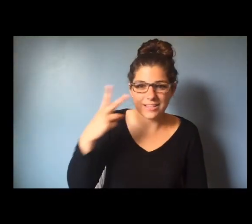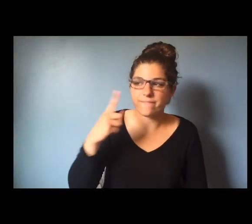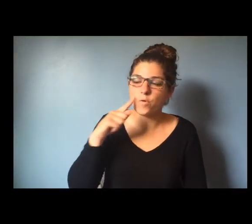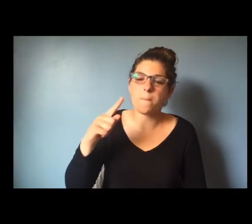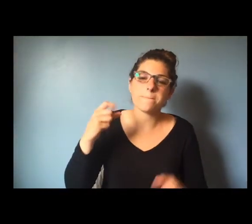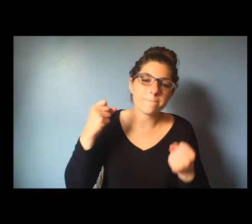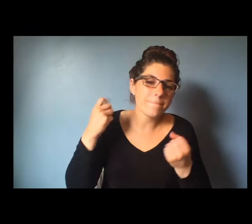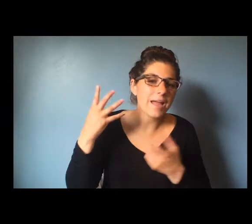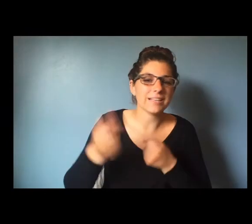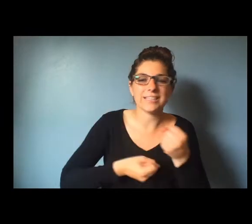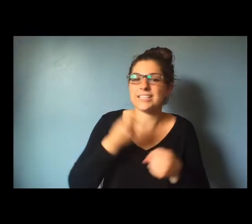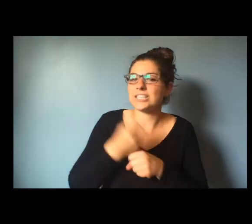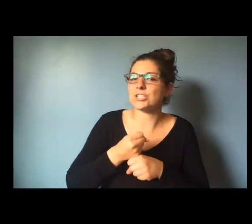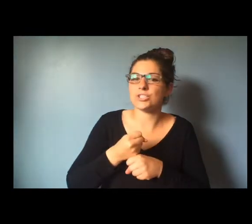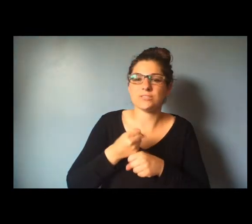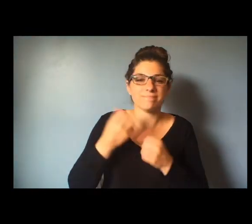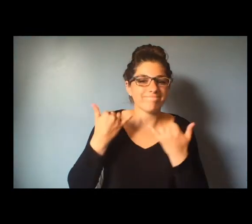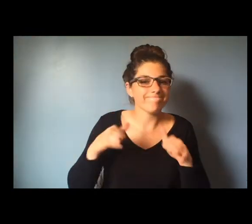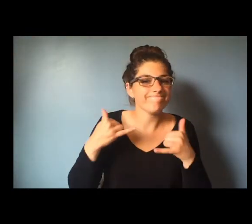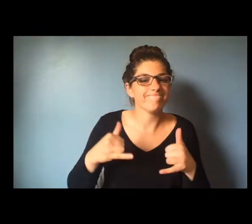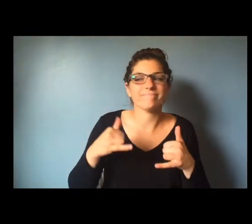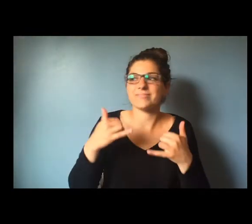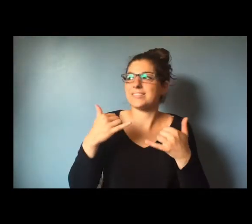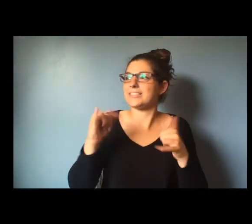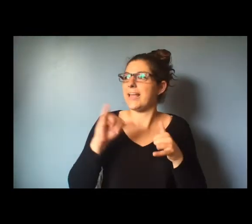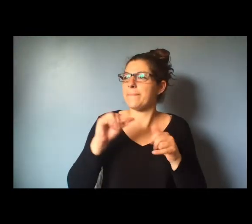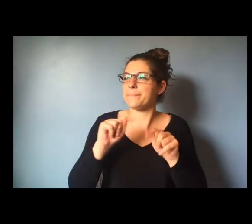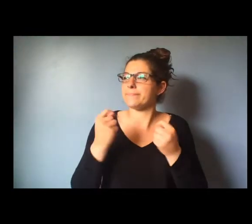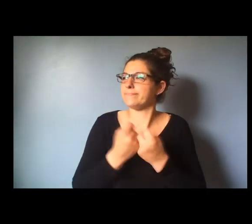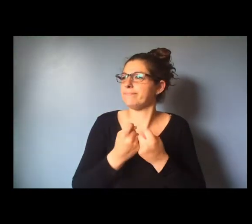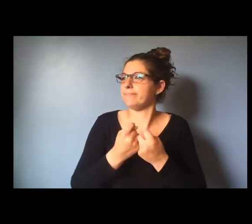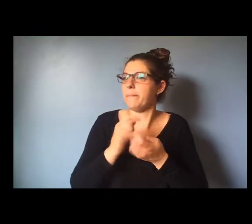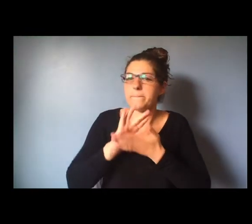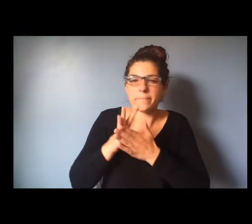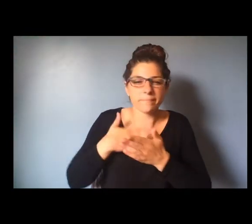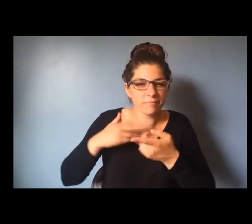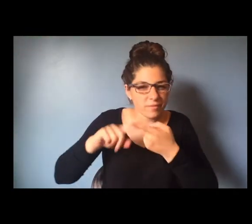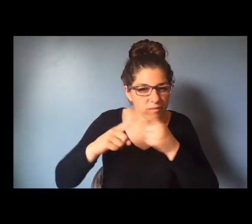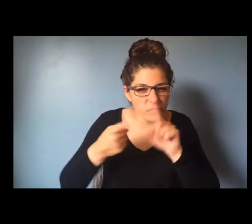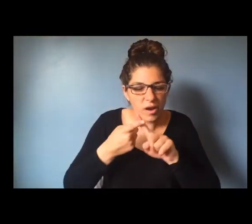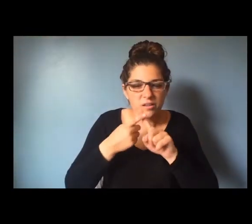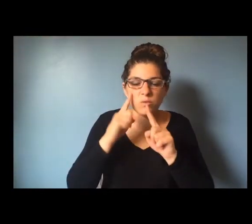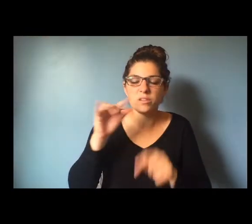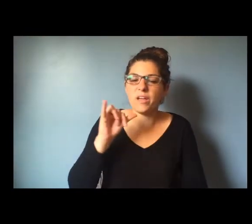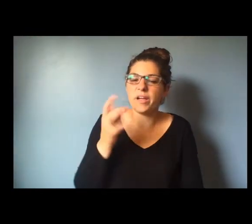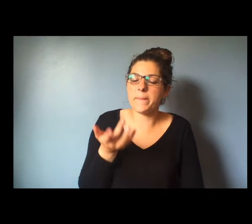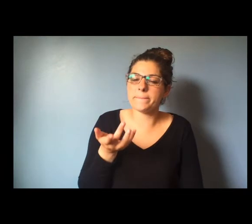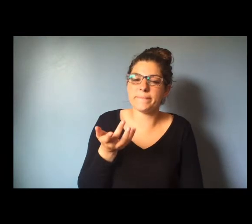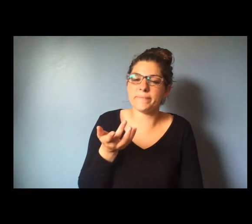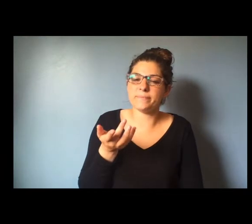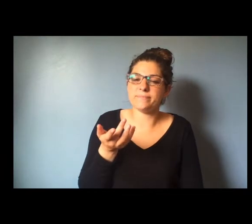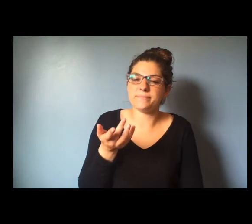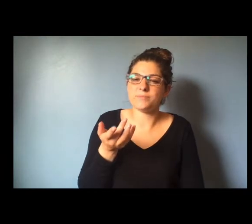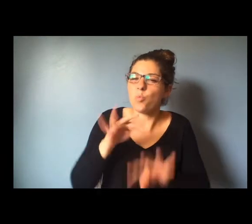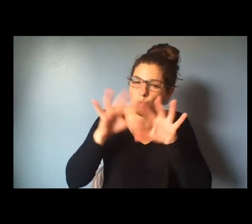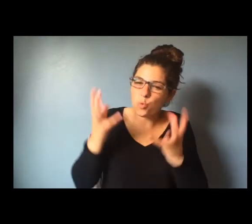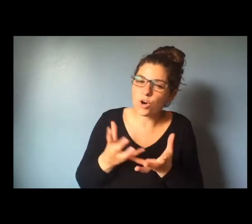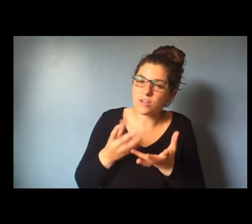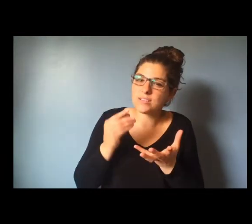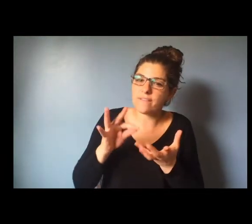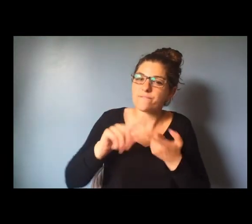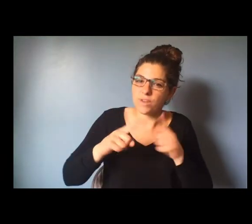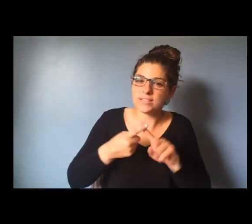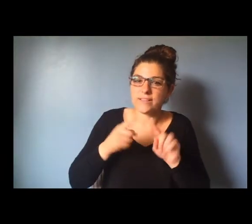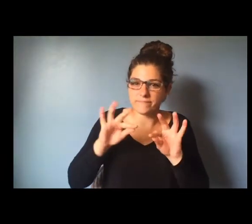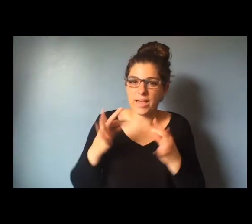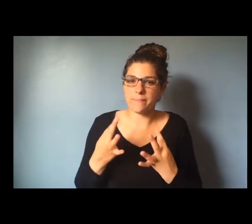years now, and some of the same teams that I've played that become my friends. So it's kind of just like this world of just like friends and